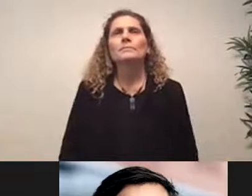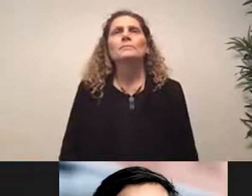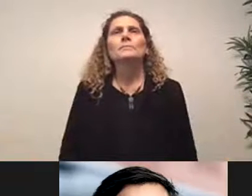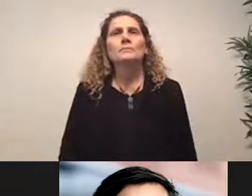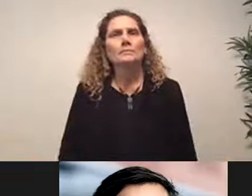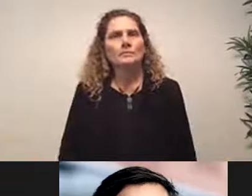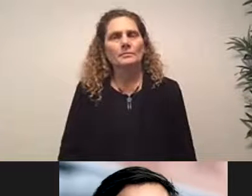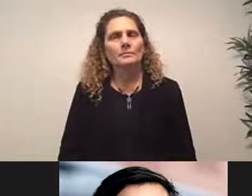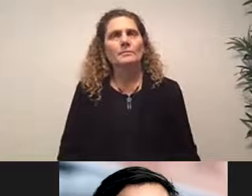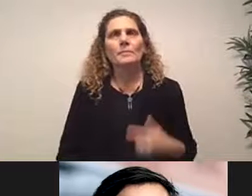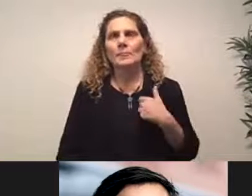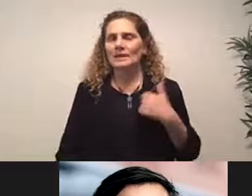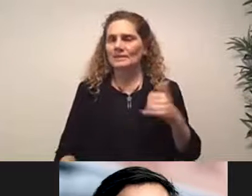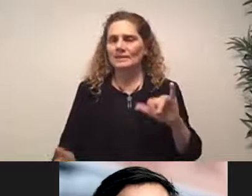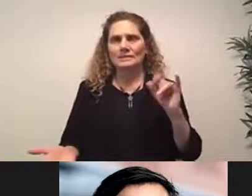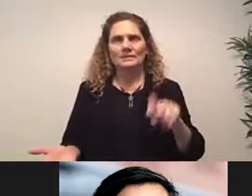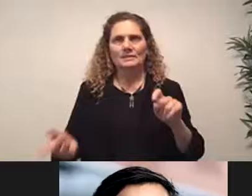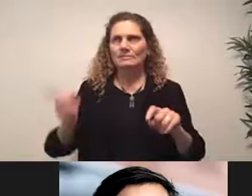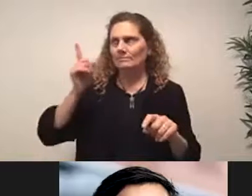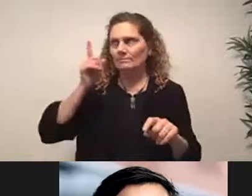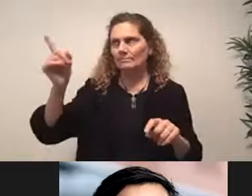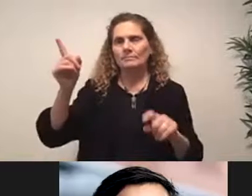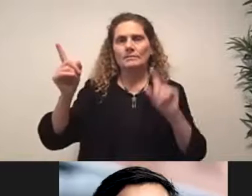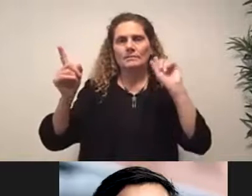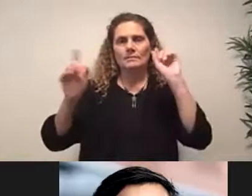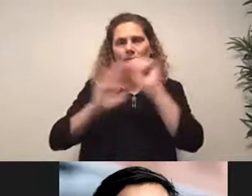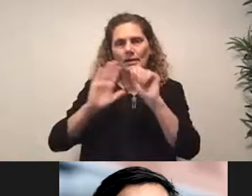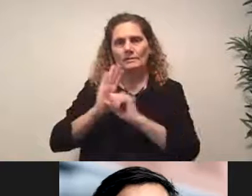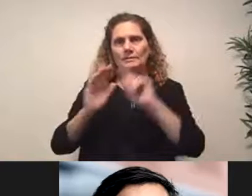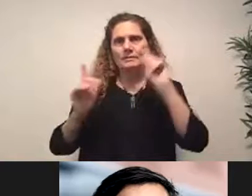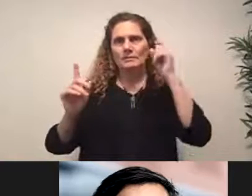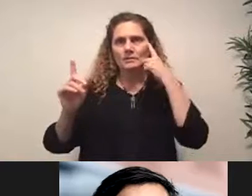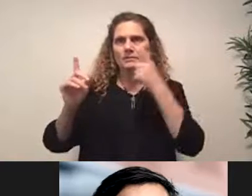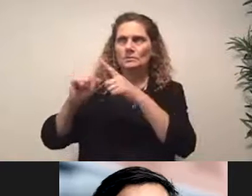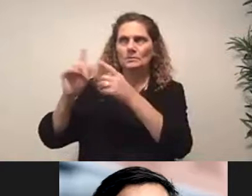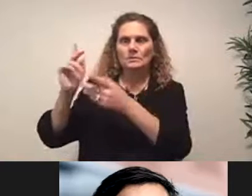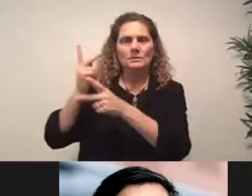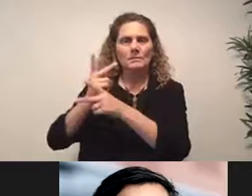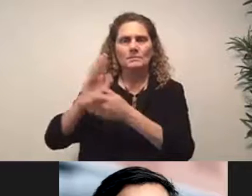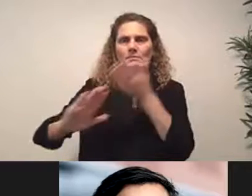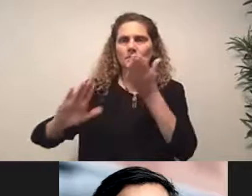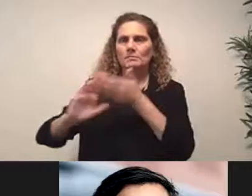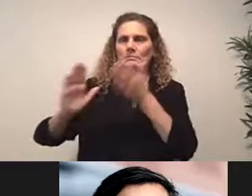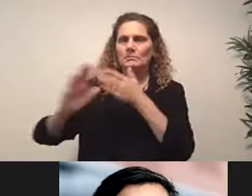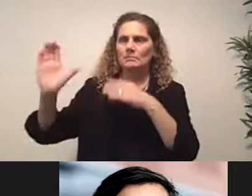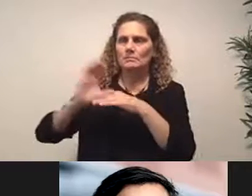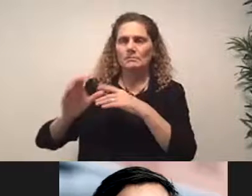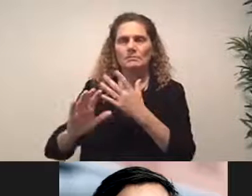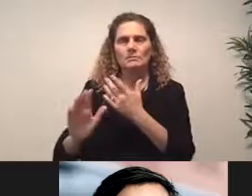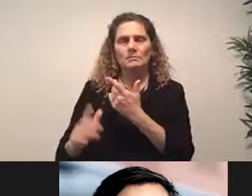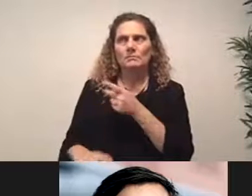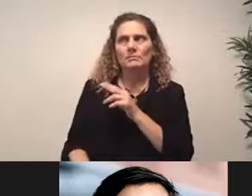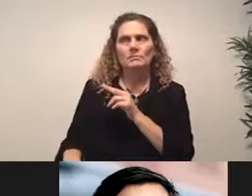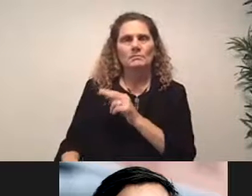work, including the expansion of efforts into vaccination. In conclusion today, and since this is my last